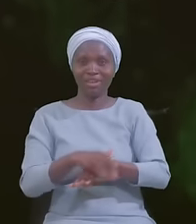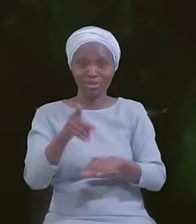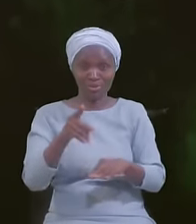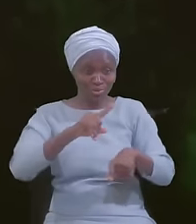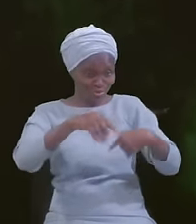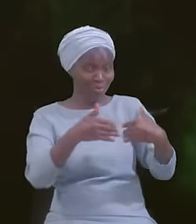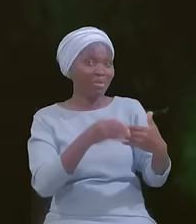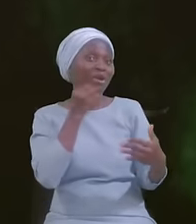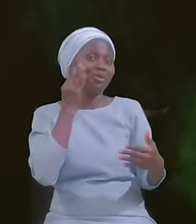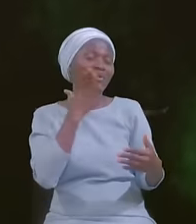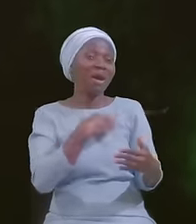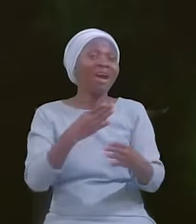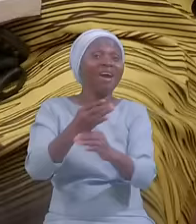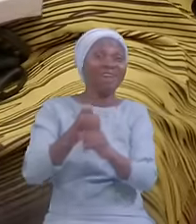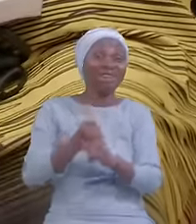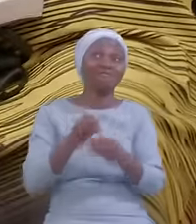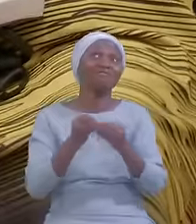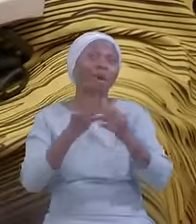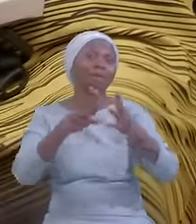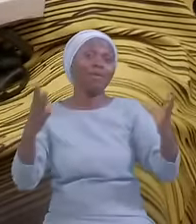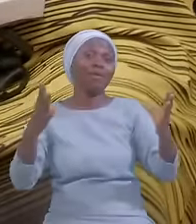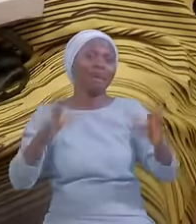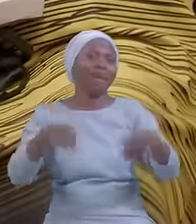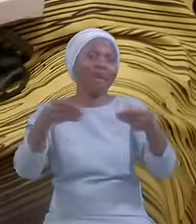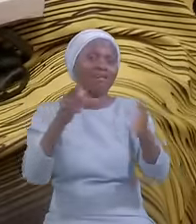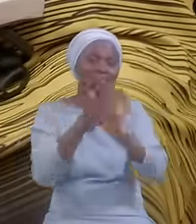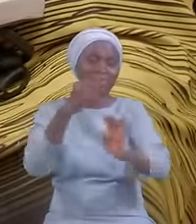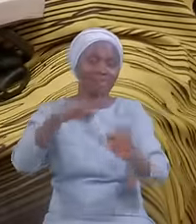home and receive abundance.